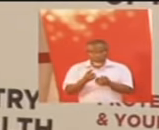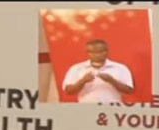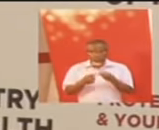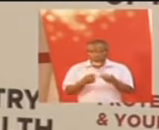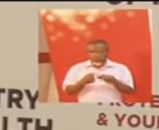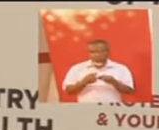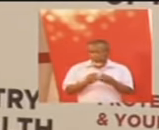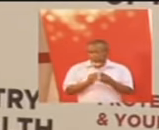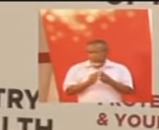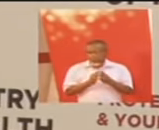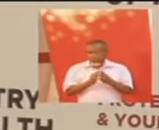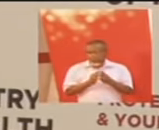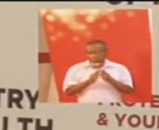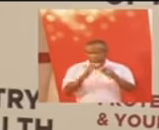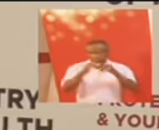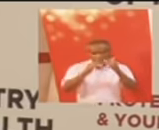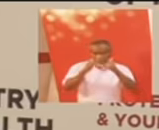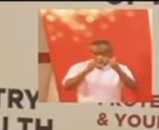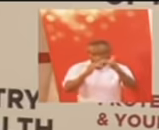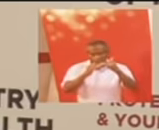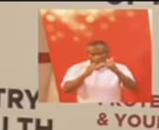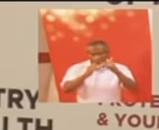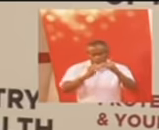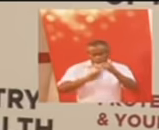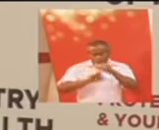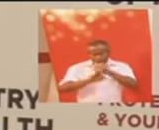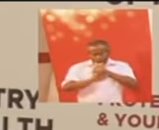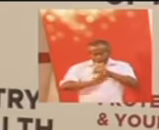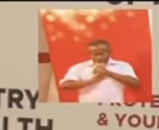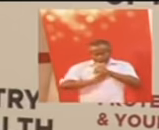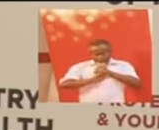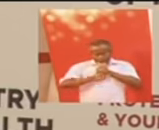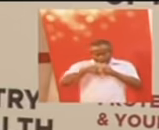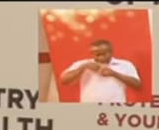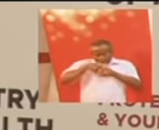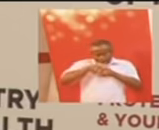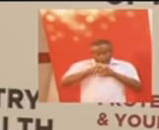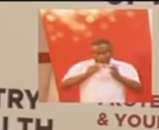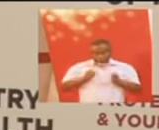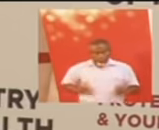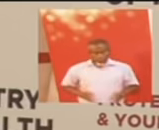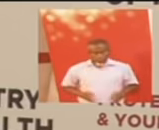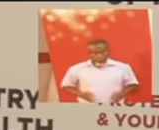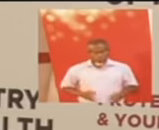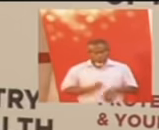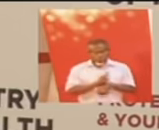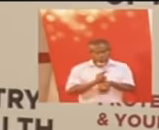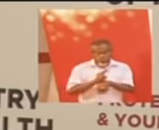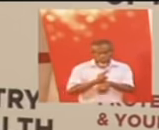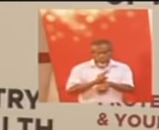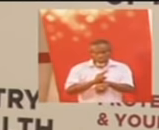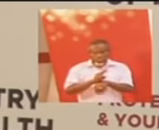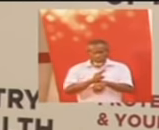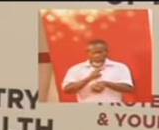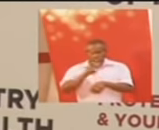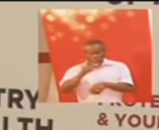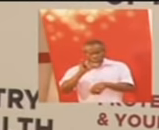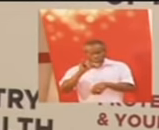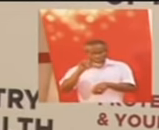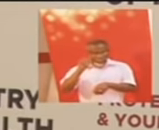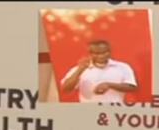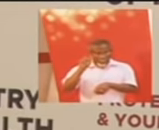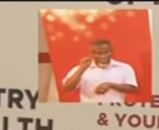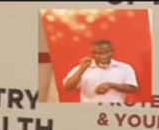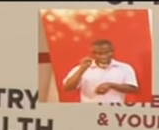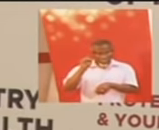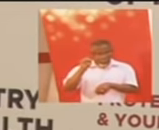involves the building of immunity through non-traditional or non-Western medicine practices, I'd like to address. The